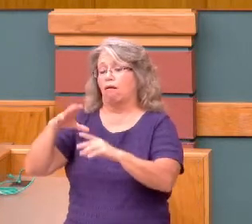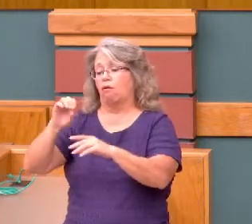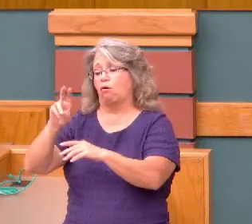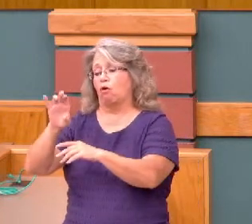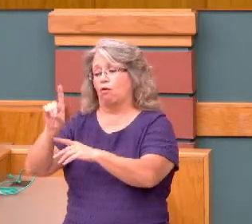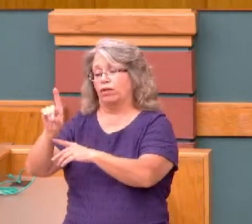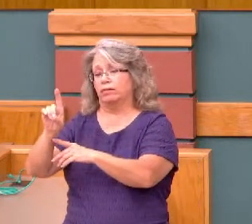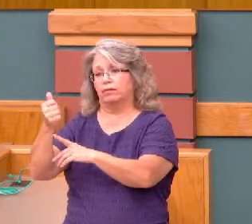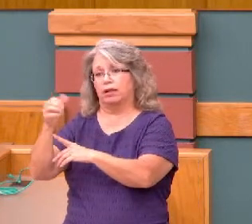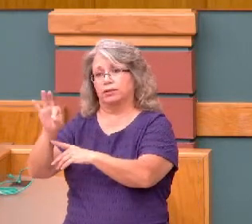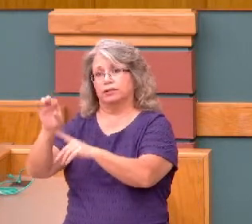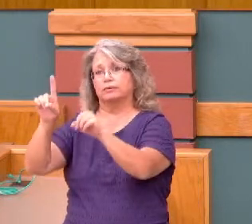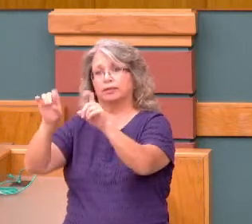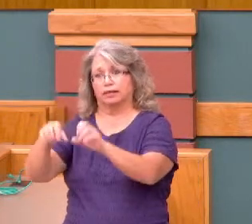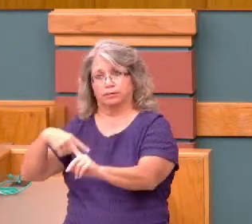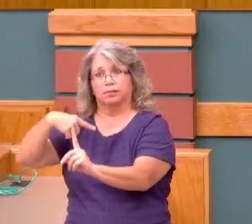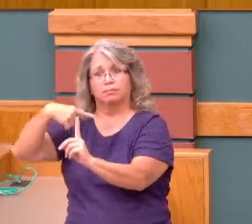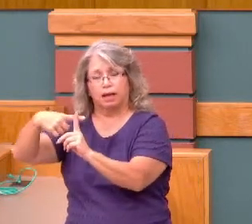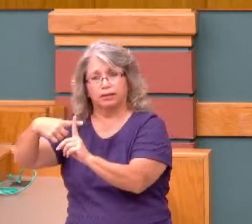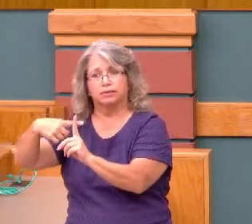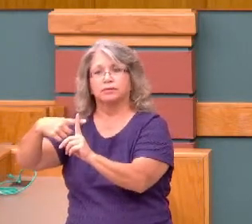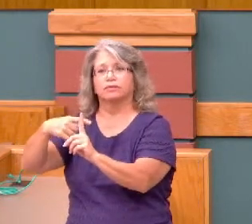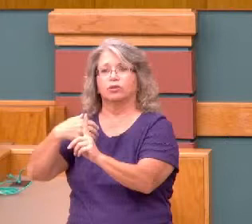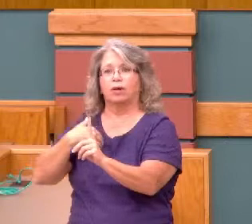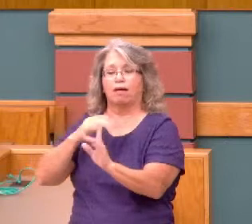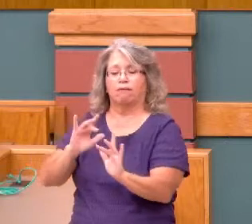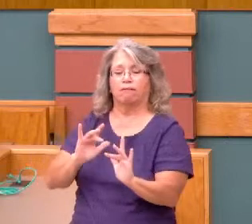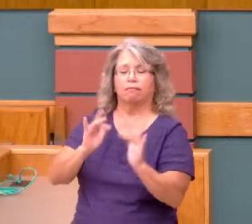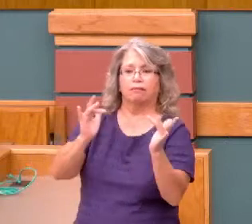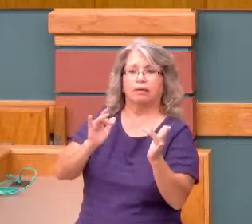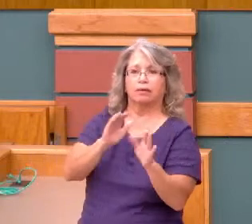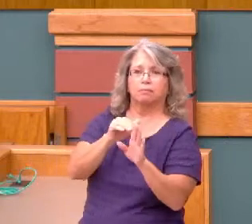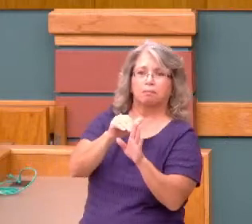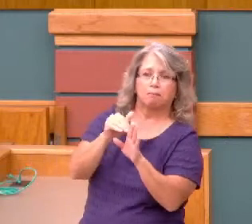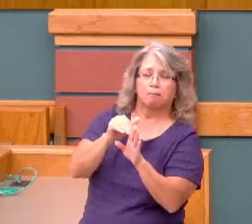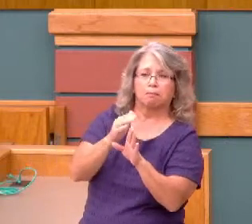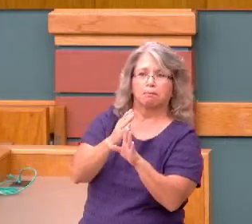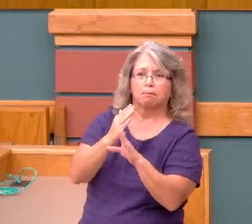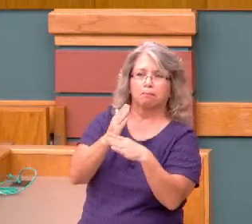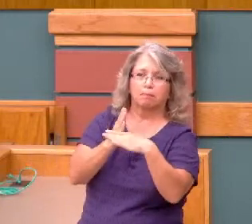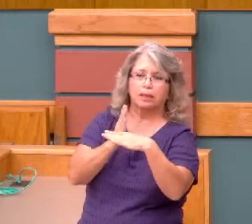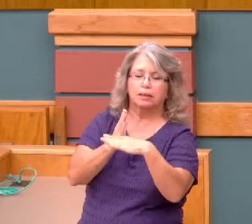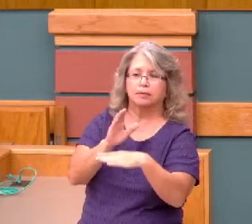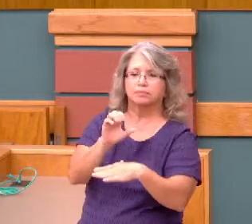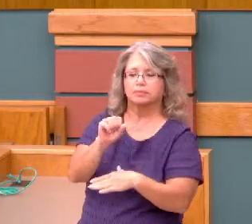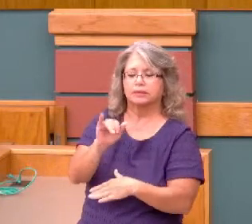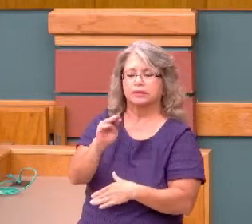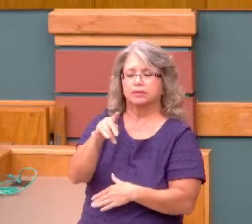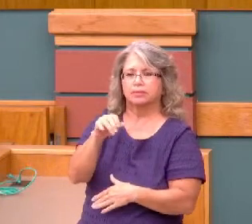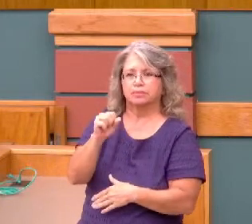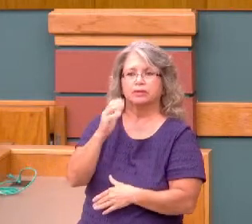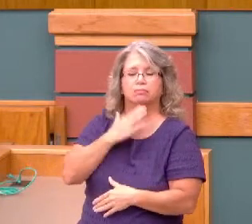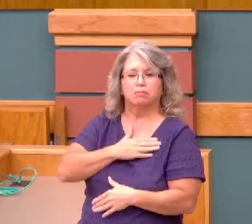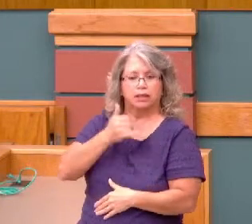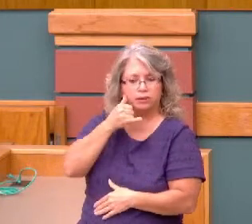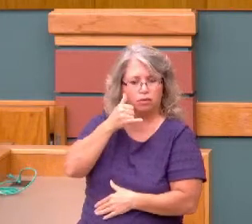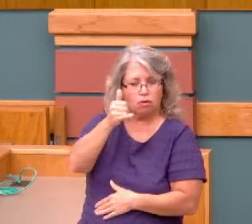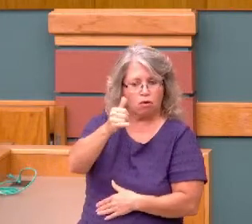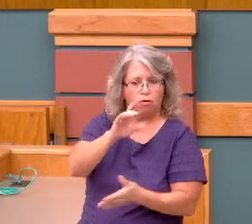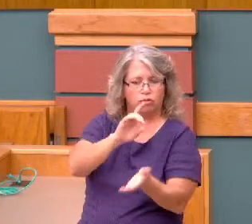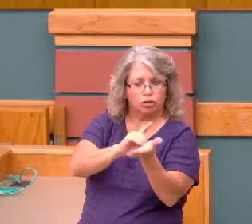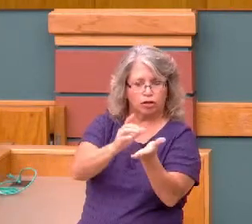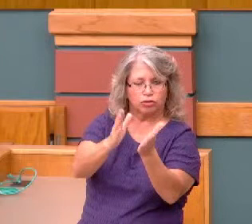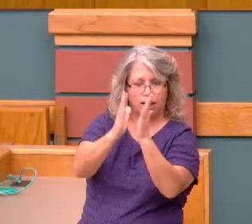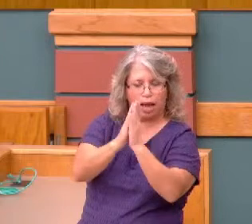moderate symptoms, please contact your doctor and ask about this treatment. Referrals are required, but for those